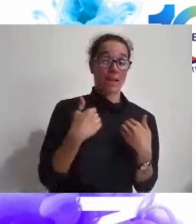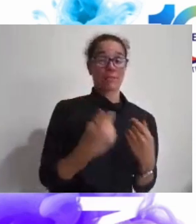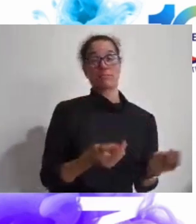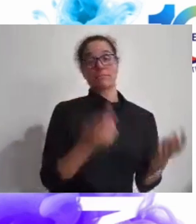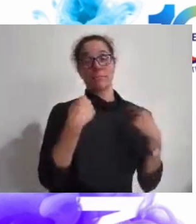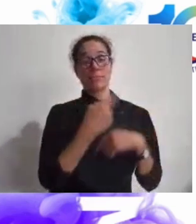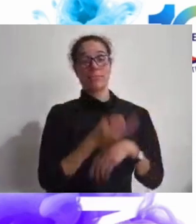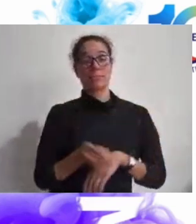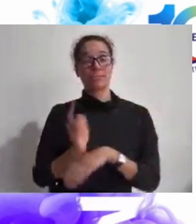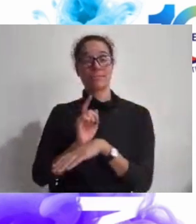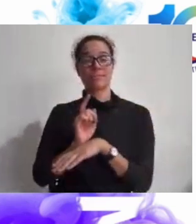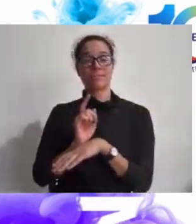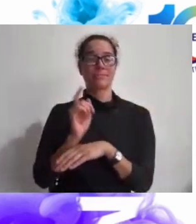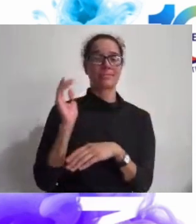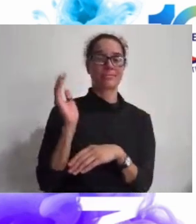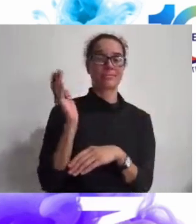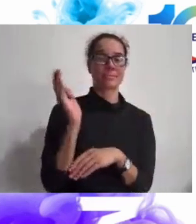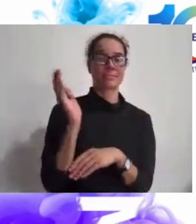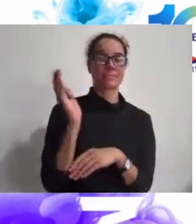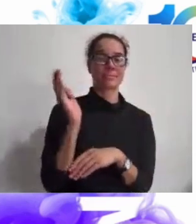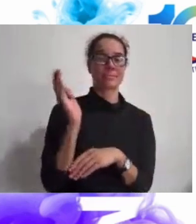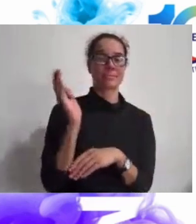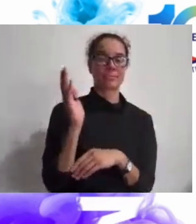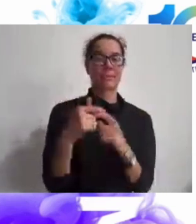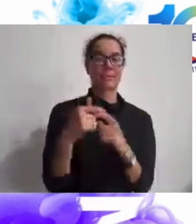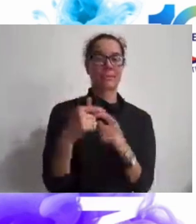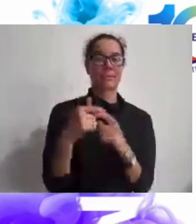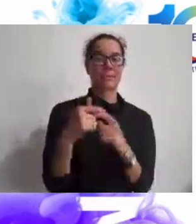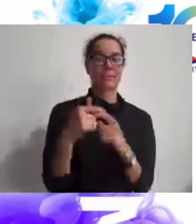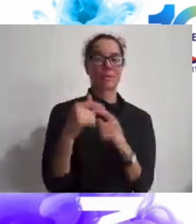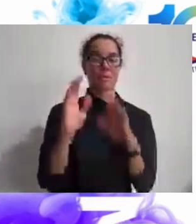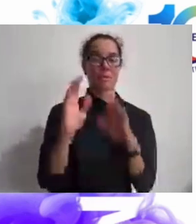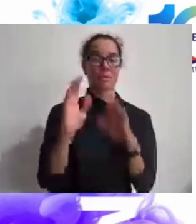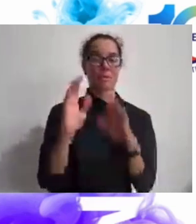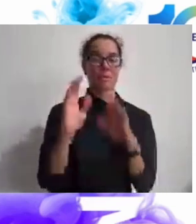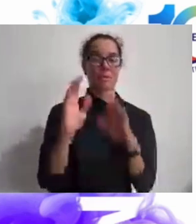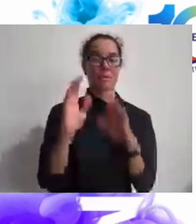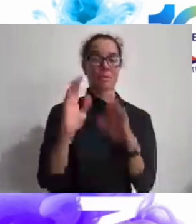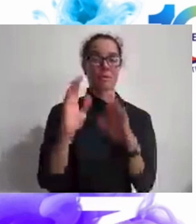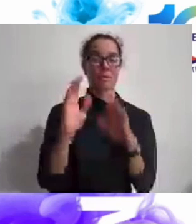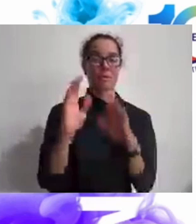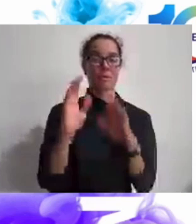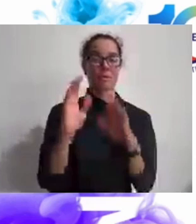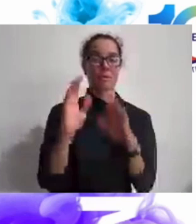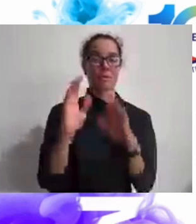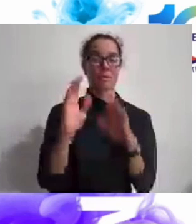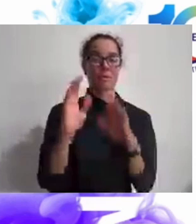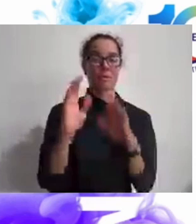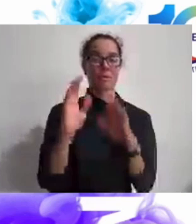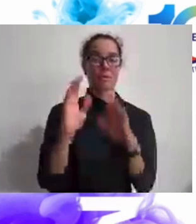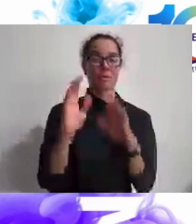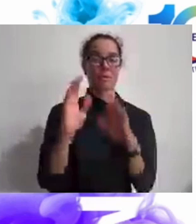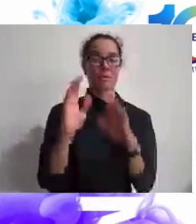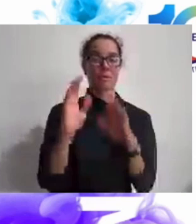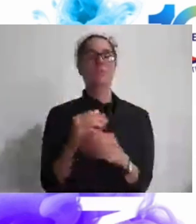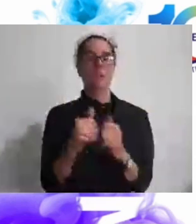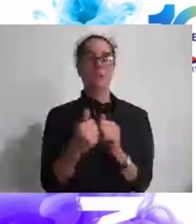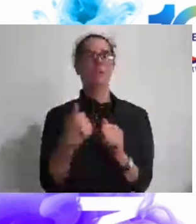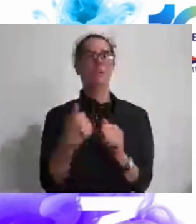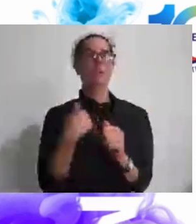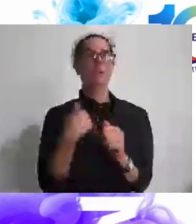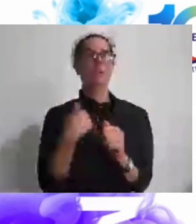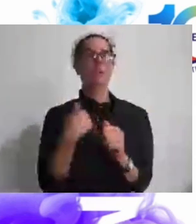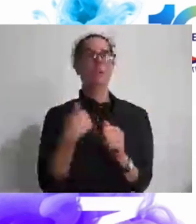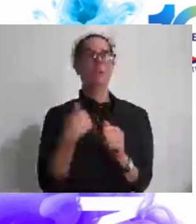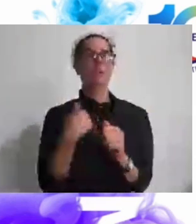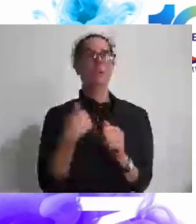the wonderful disability world and help raise awareness about disabilities in the workplace, but then also notice, oh, there's